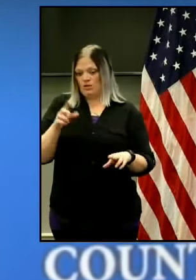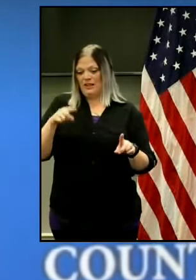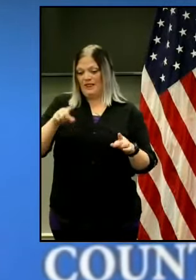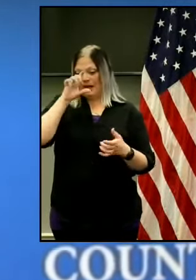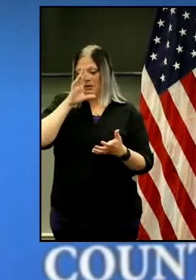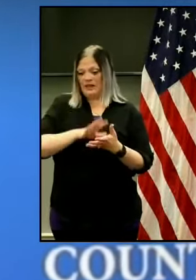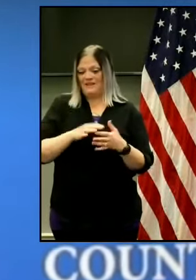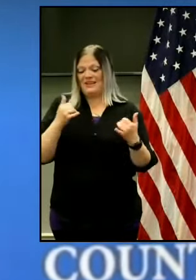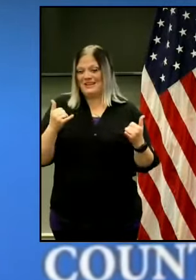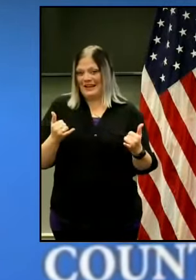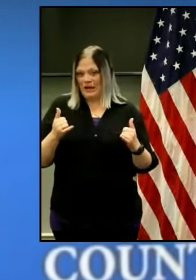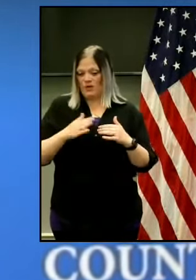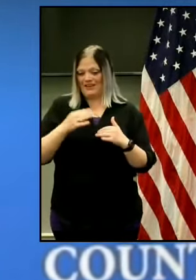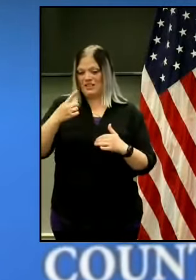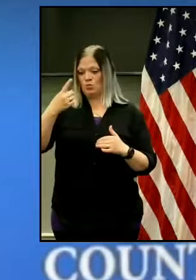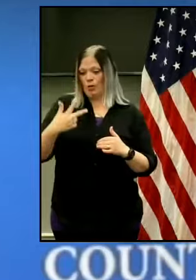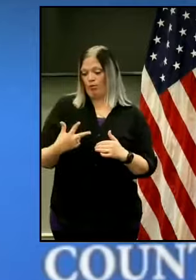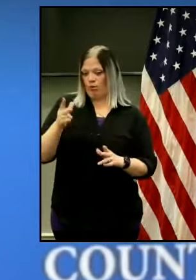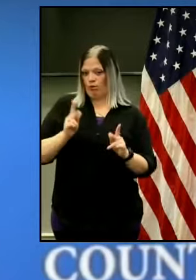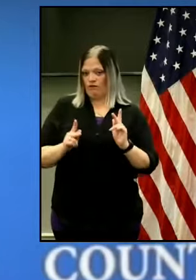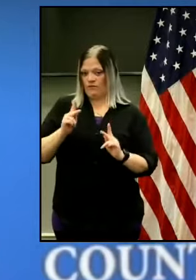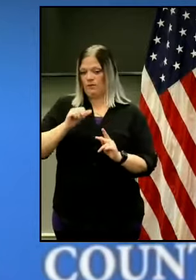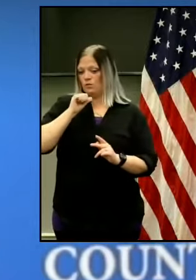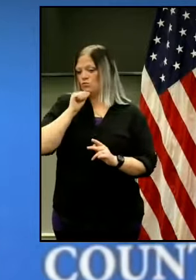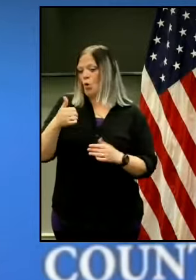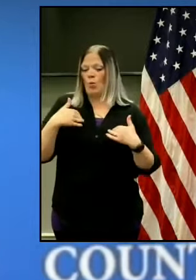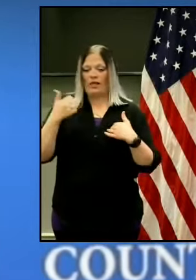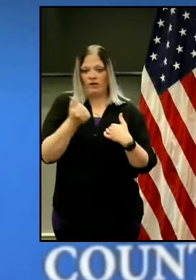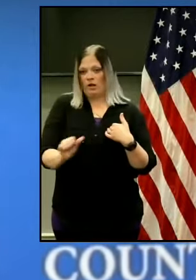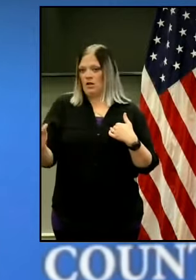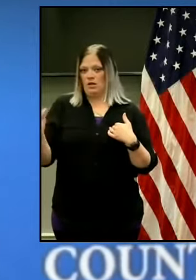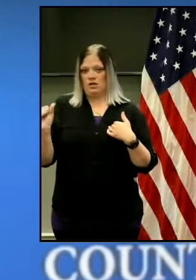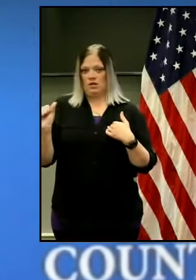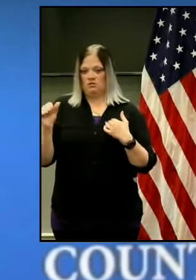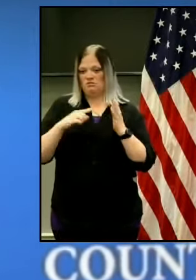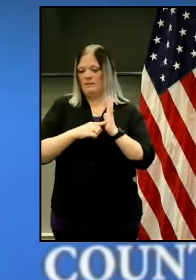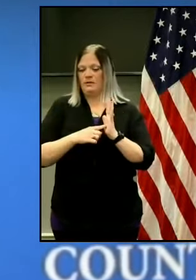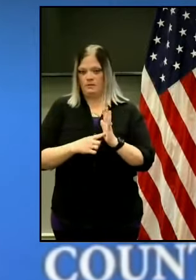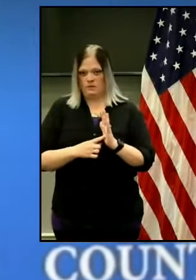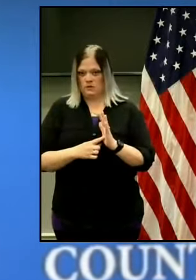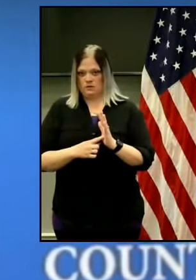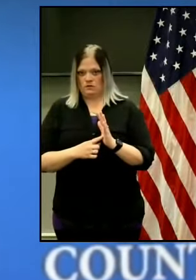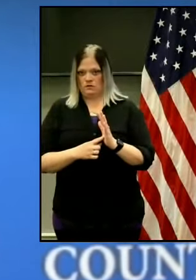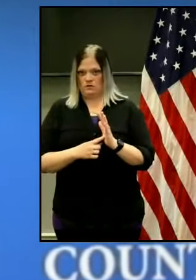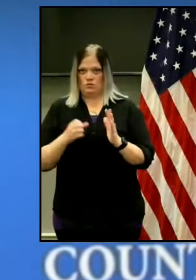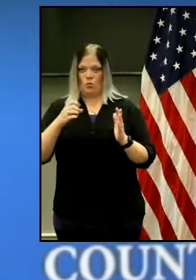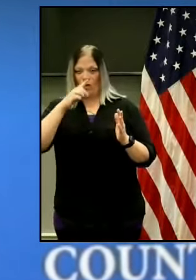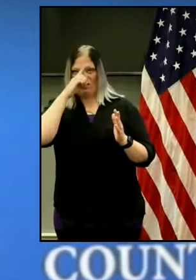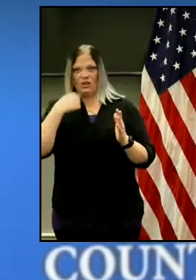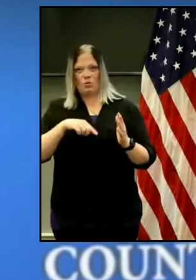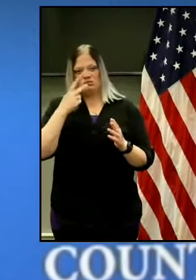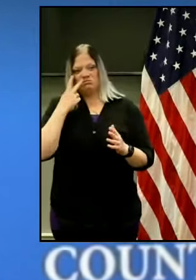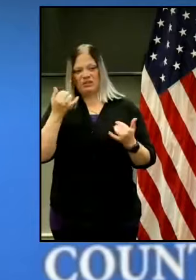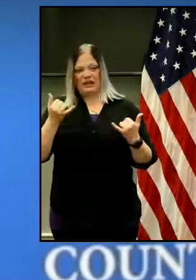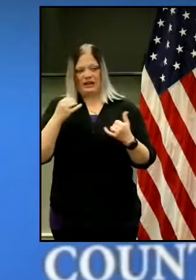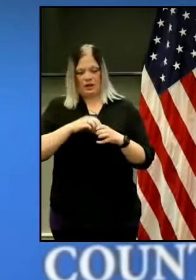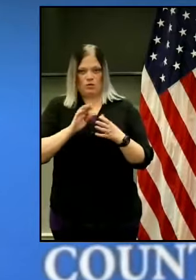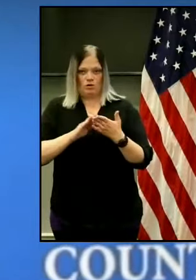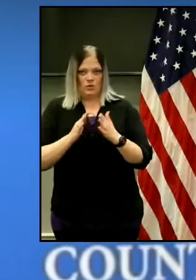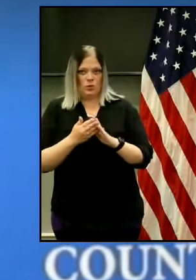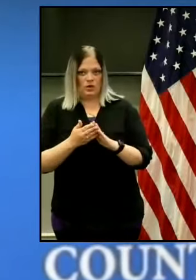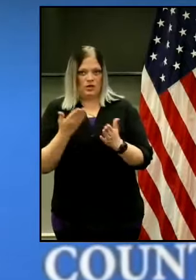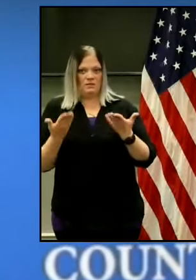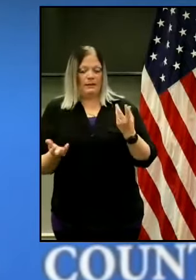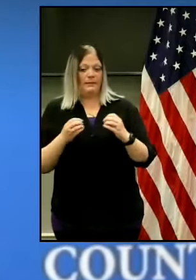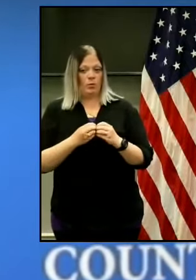now at least a third of individuals don't have any symptoms. So I think we're seeing that now in our community, and maybe